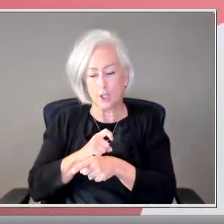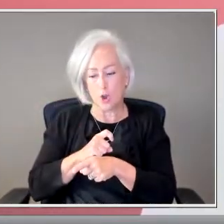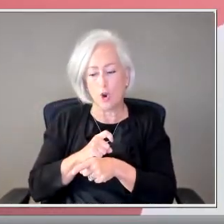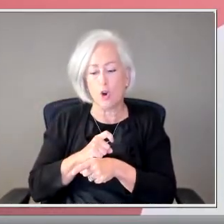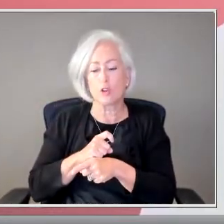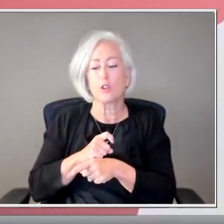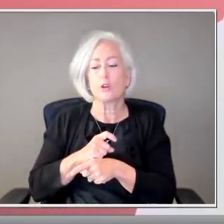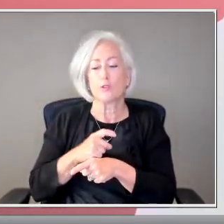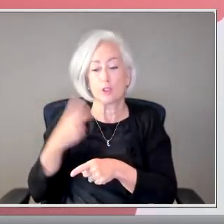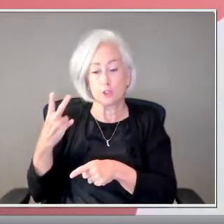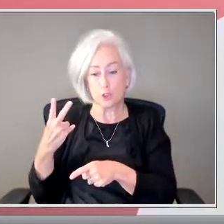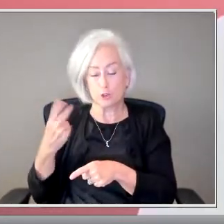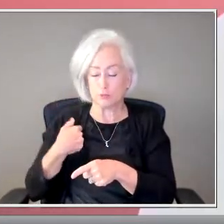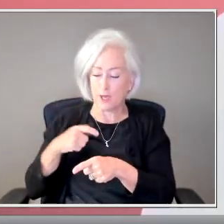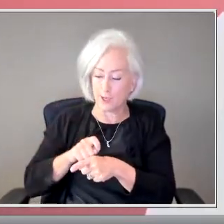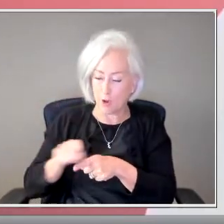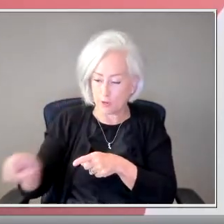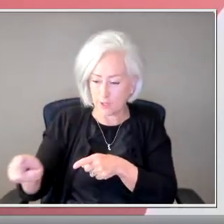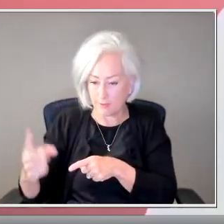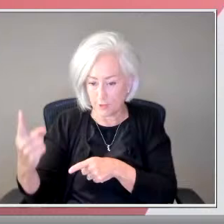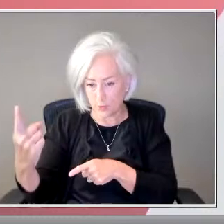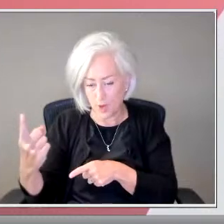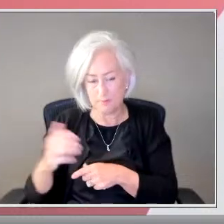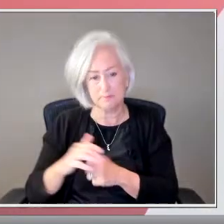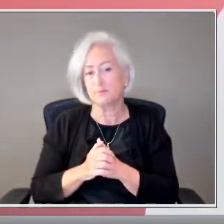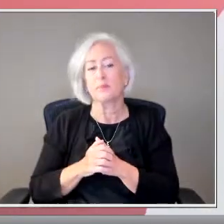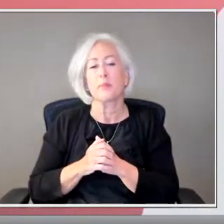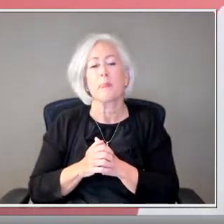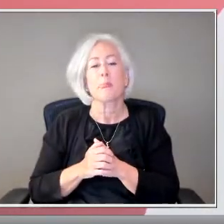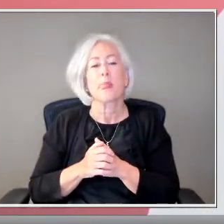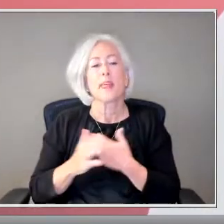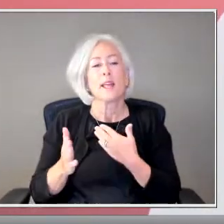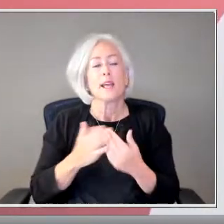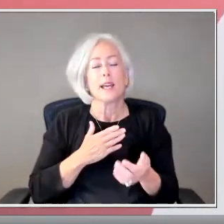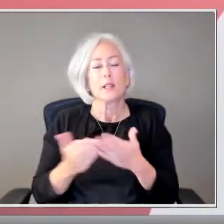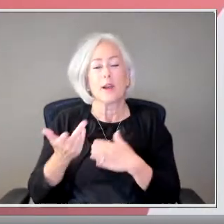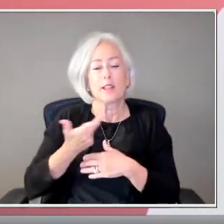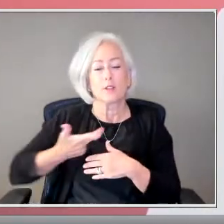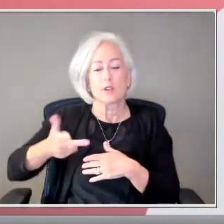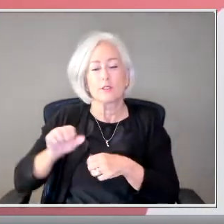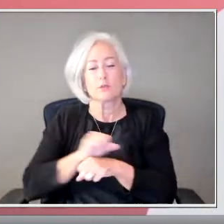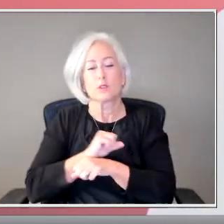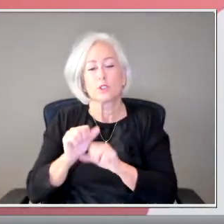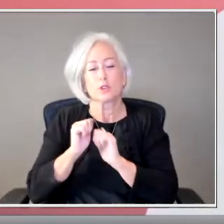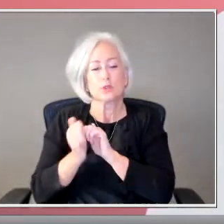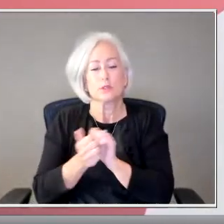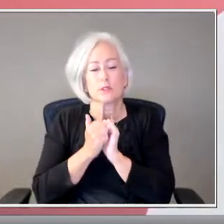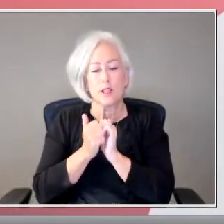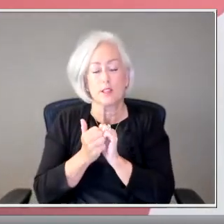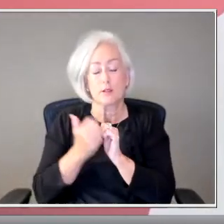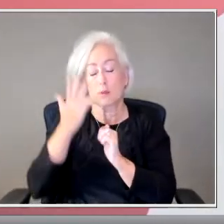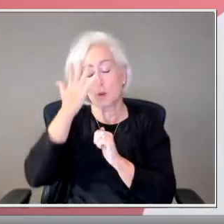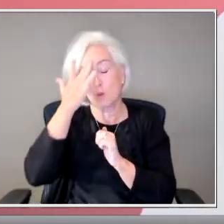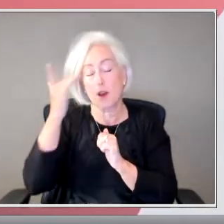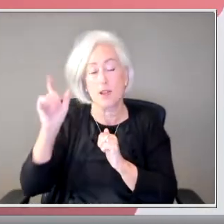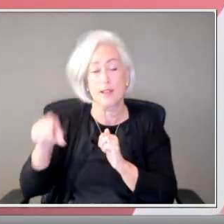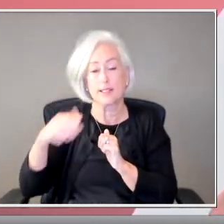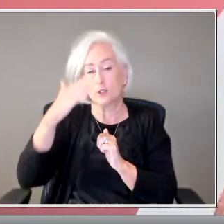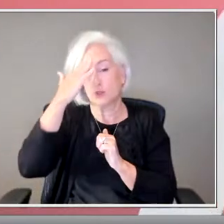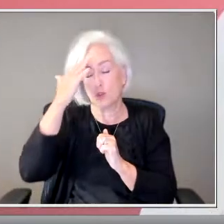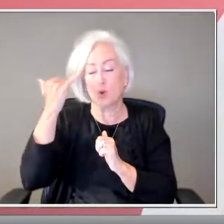another one in the evening. So we work together because I have to know if the oncologist